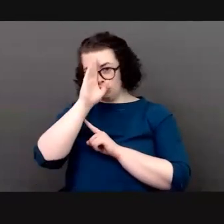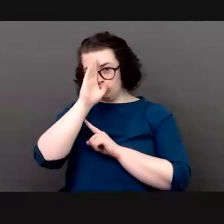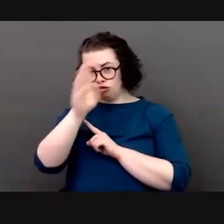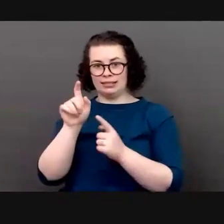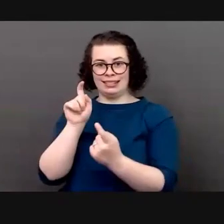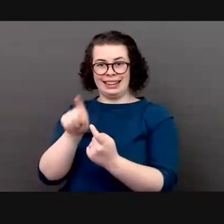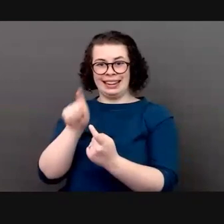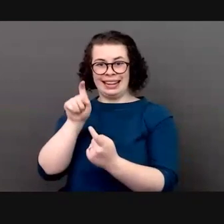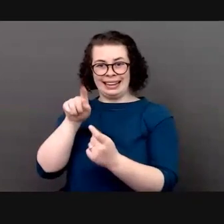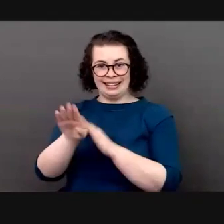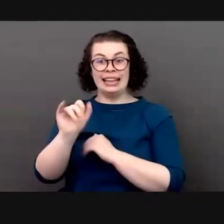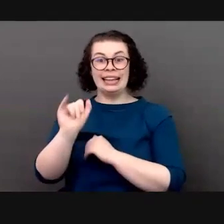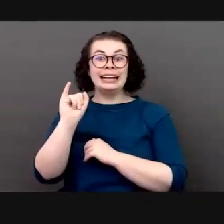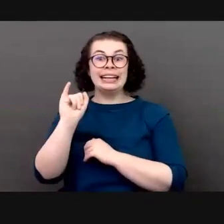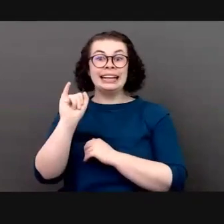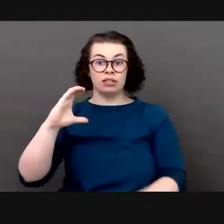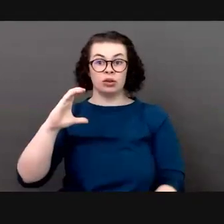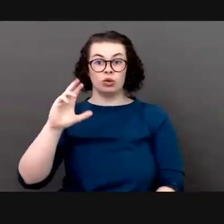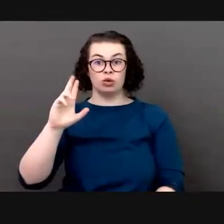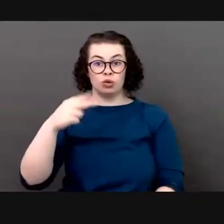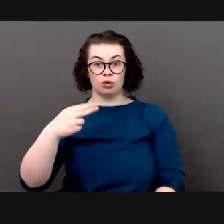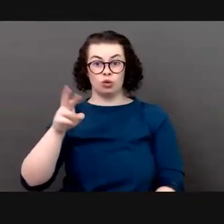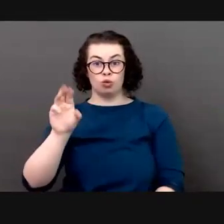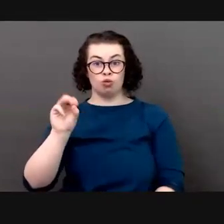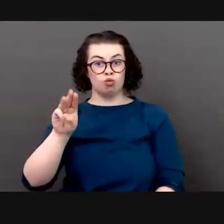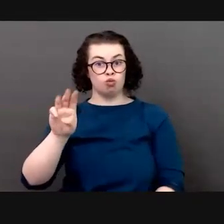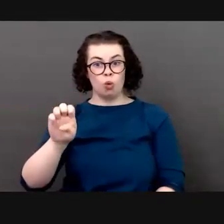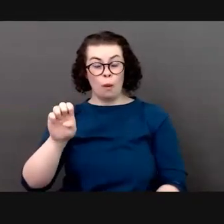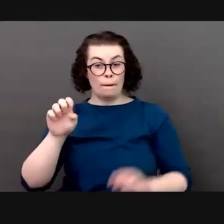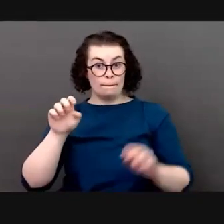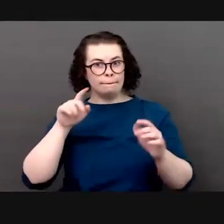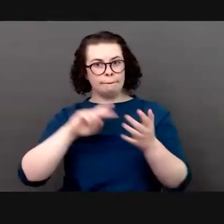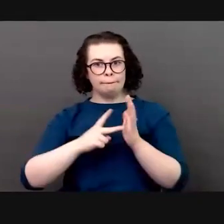If you use Chrome, you should have absolutely no problem.